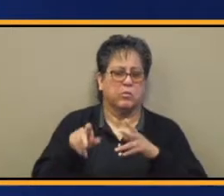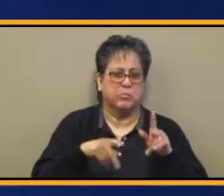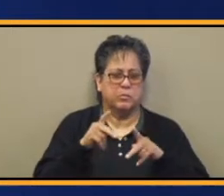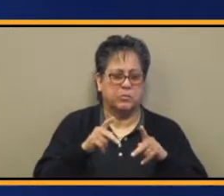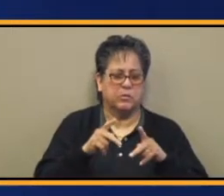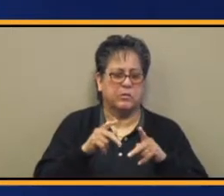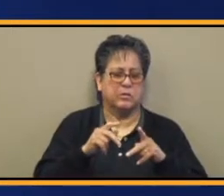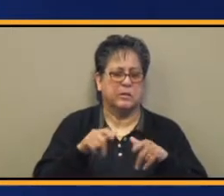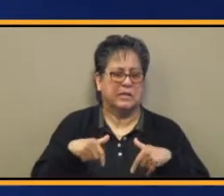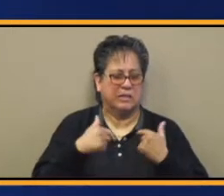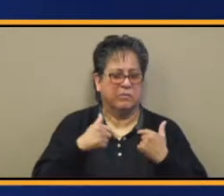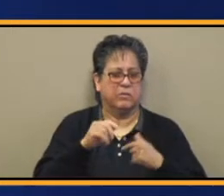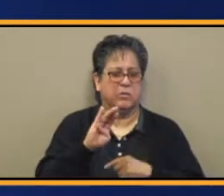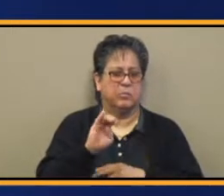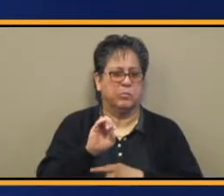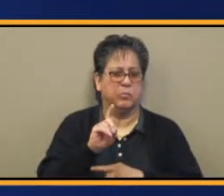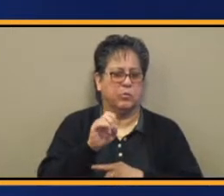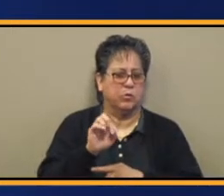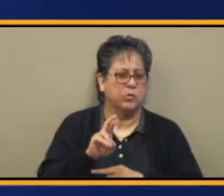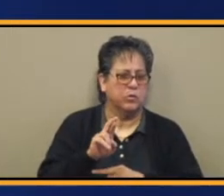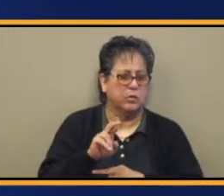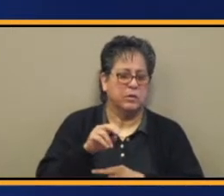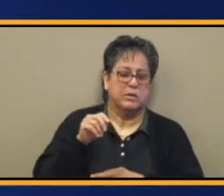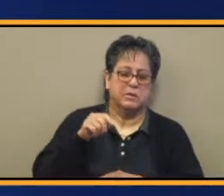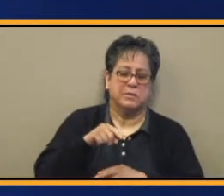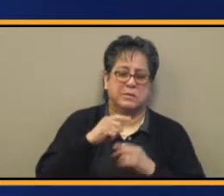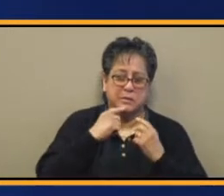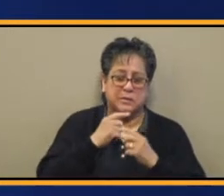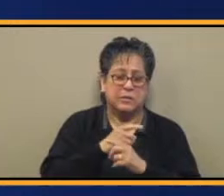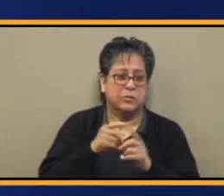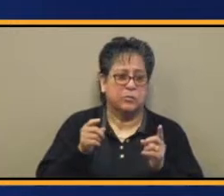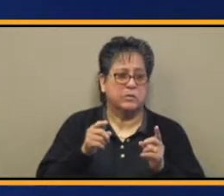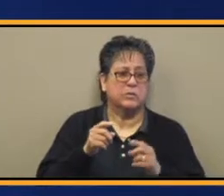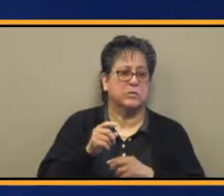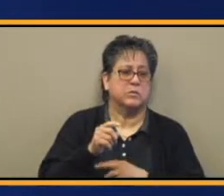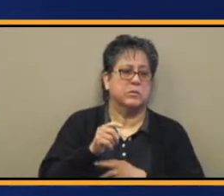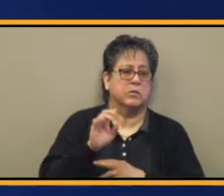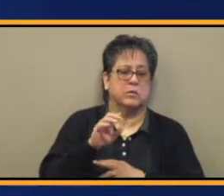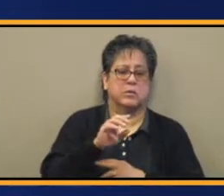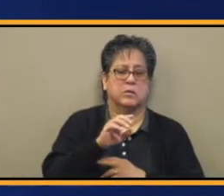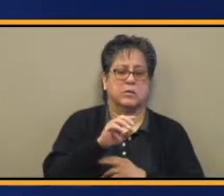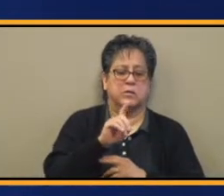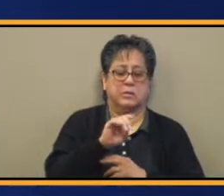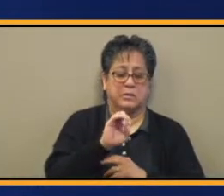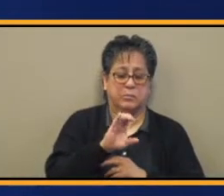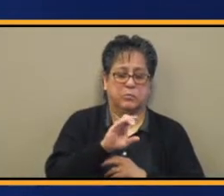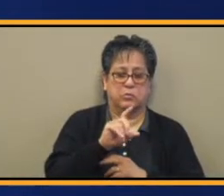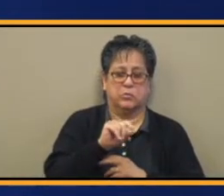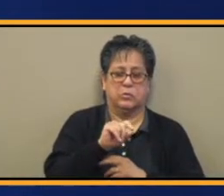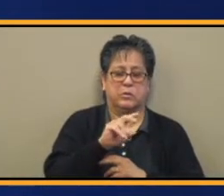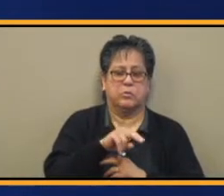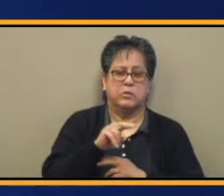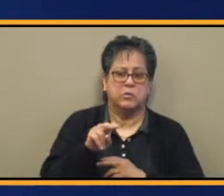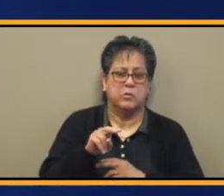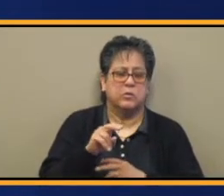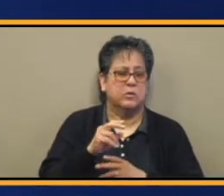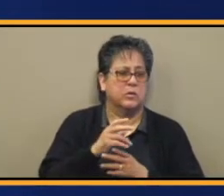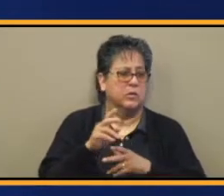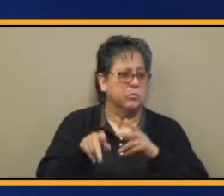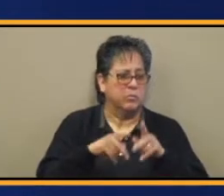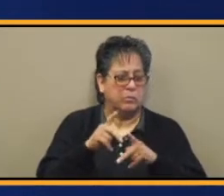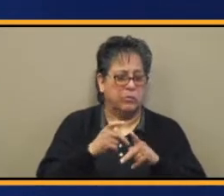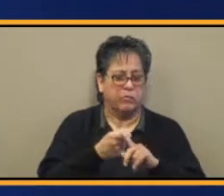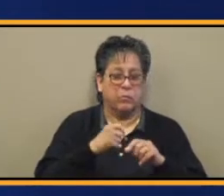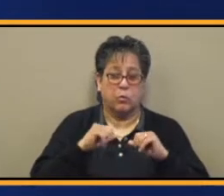city. The emergency declaration started in December 2022 to protect people from the cold